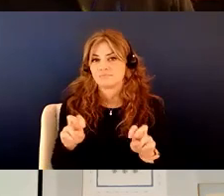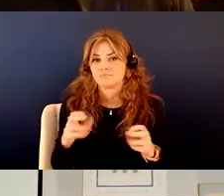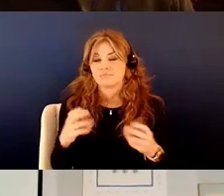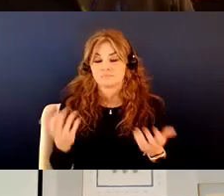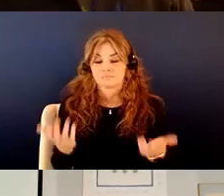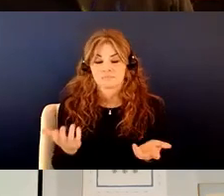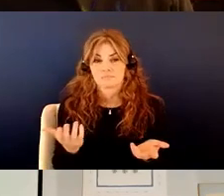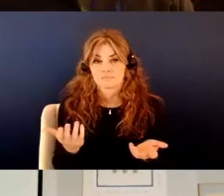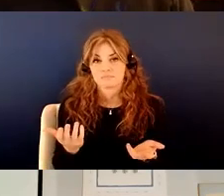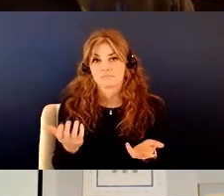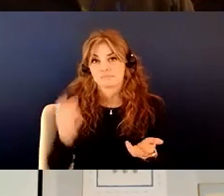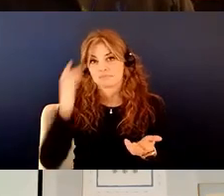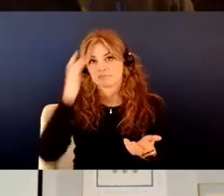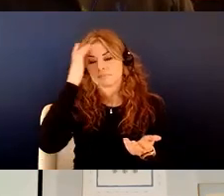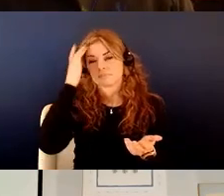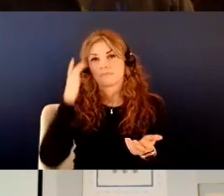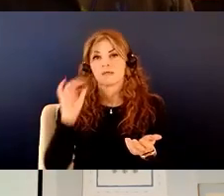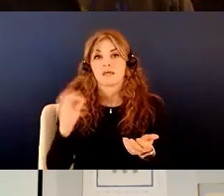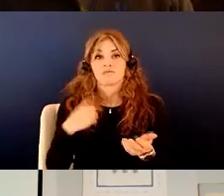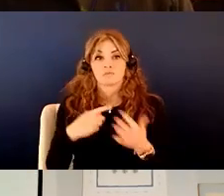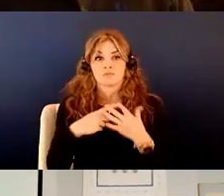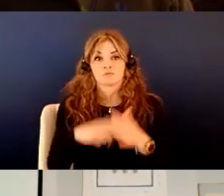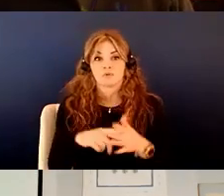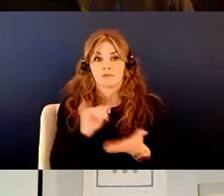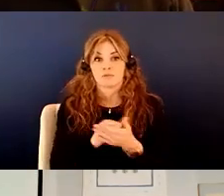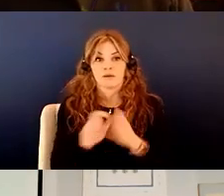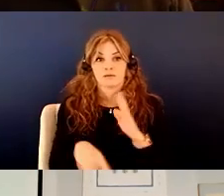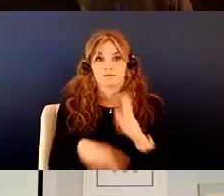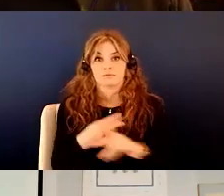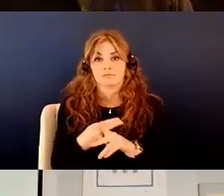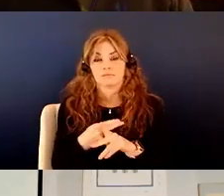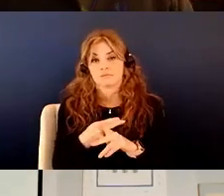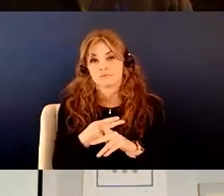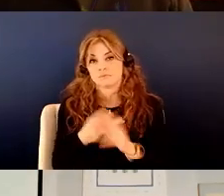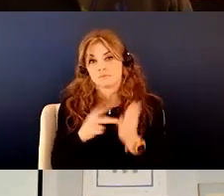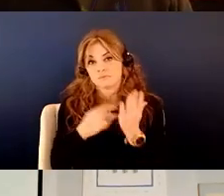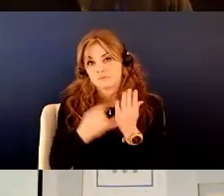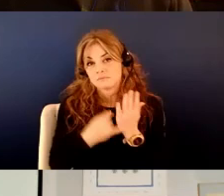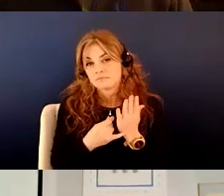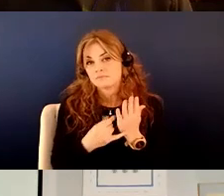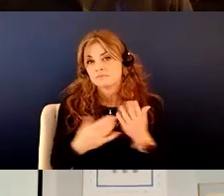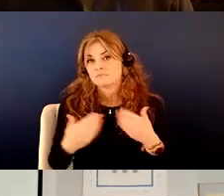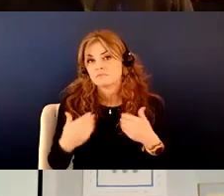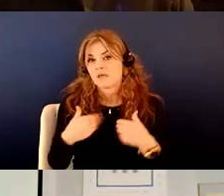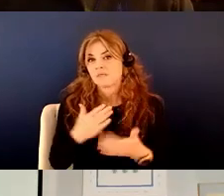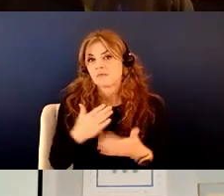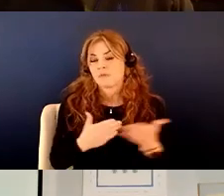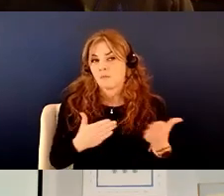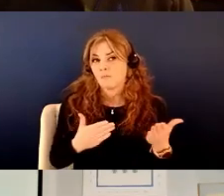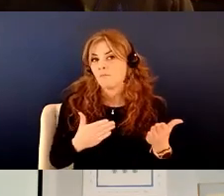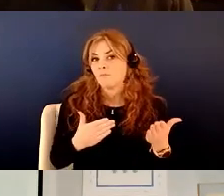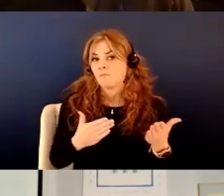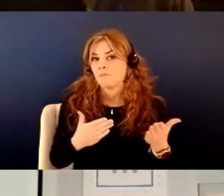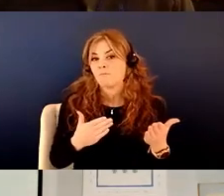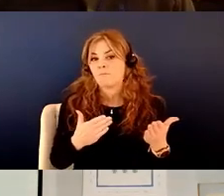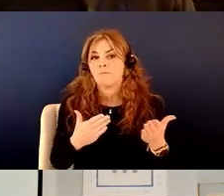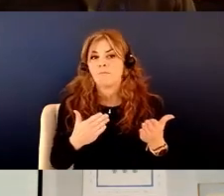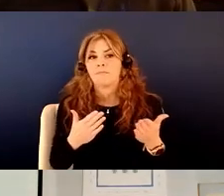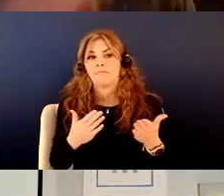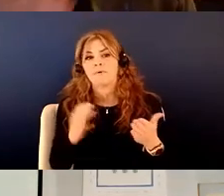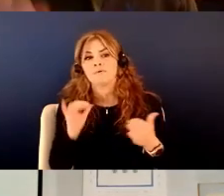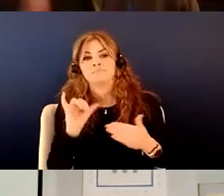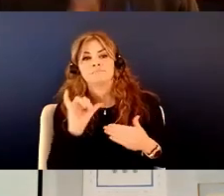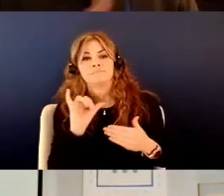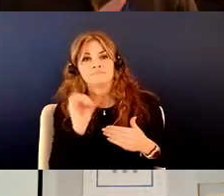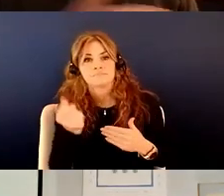Presumably, when we're starting a project like this, we have some substantive insight into what might drive variation effect,